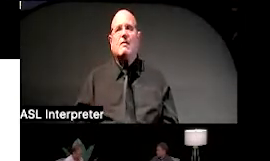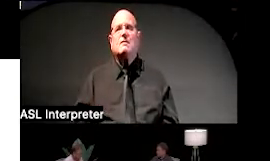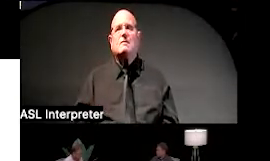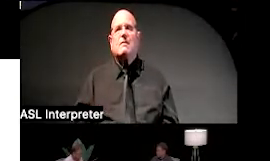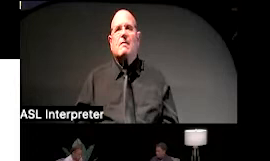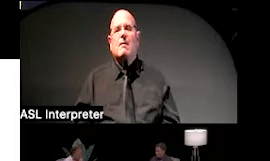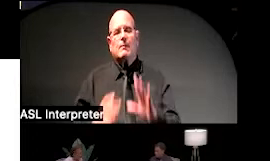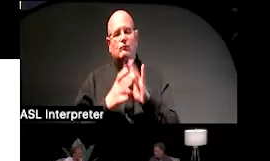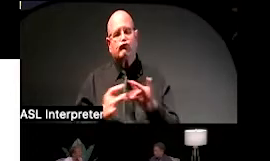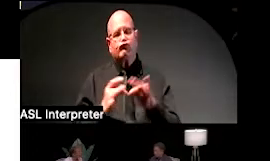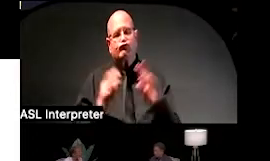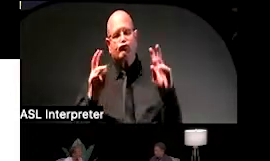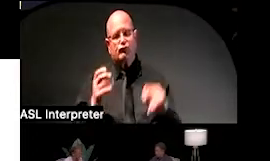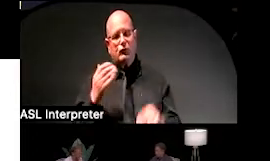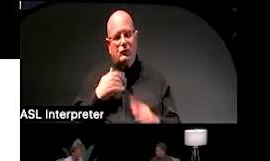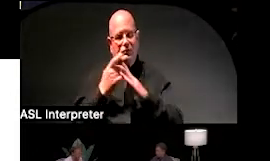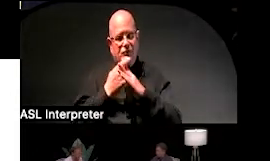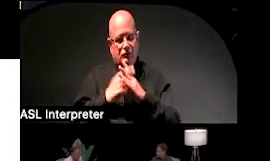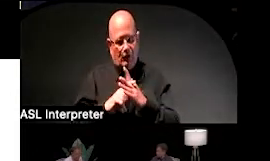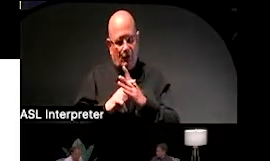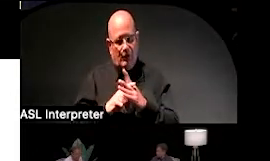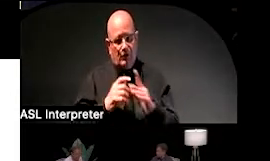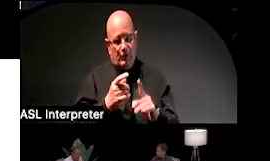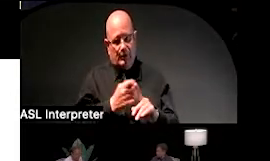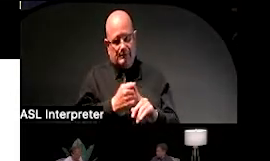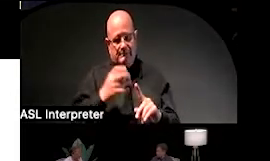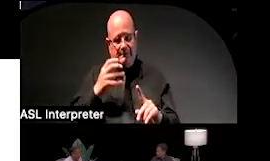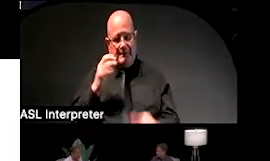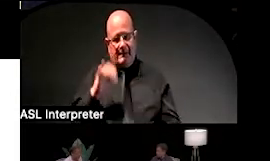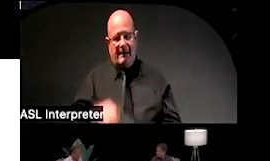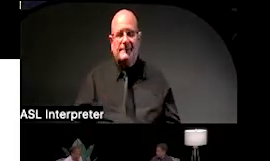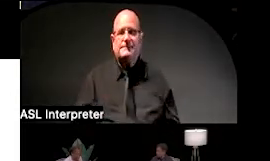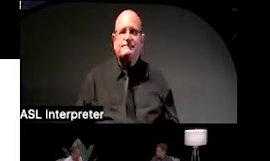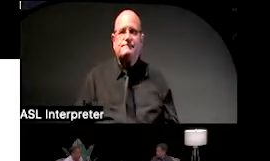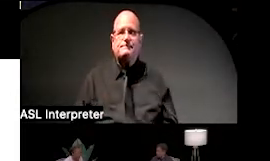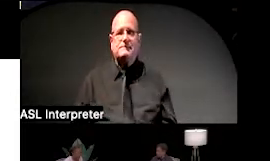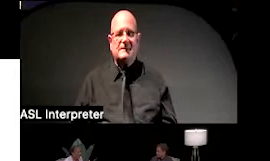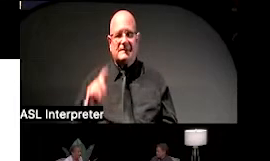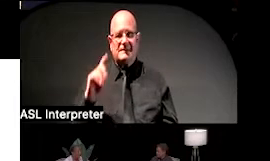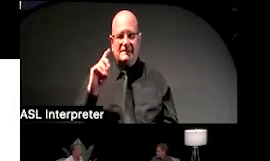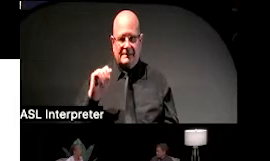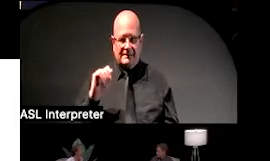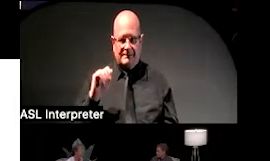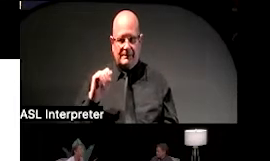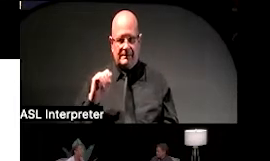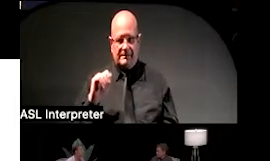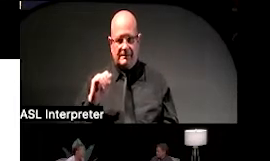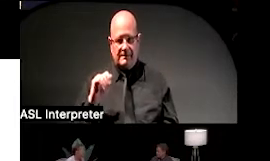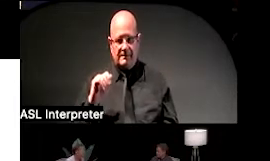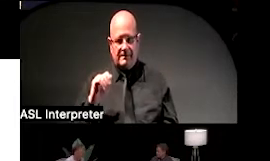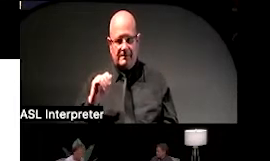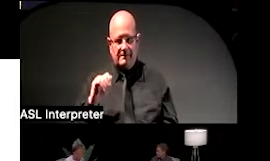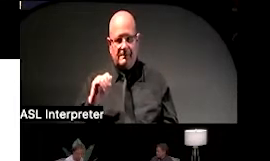quote before we get started and you expound upon this idea of disability being part or left